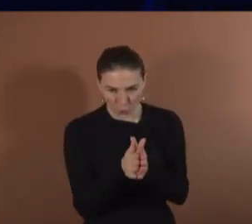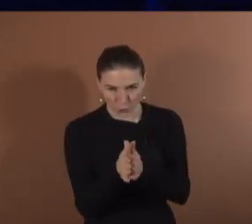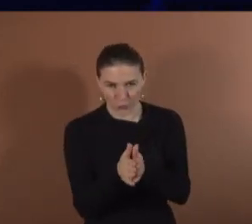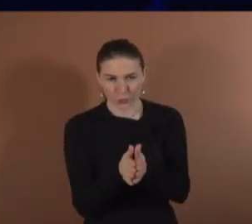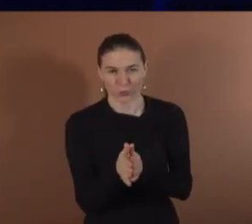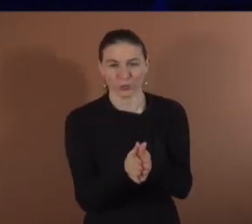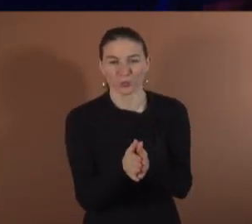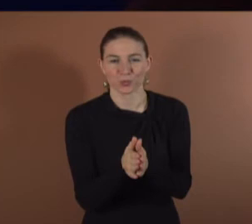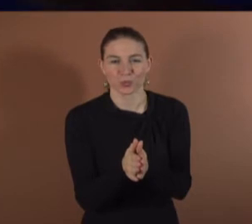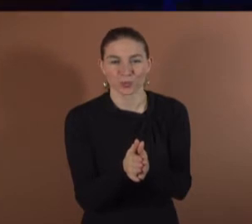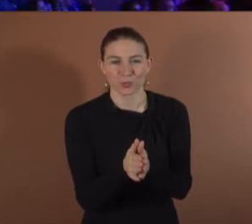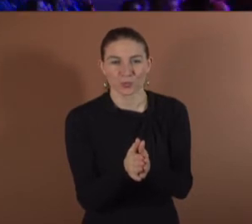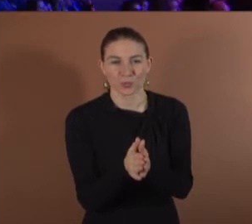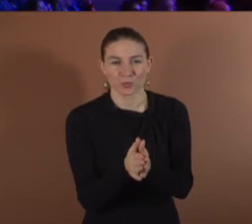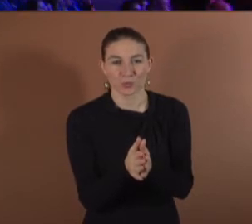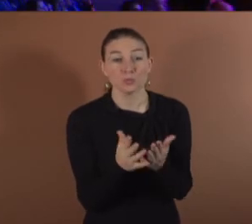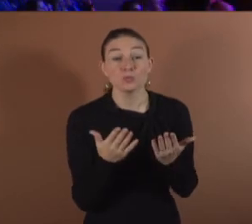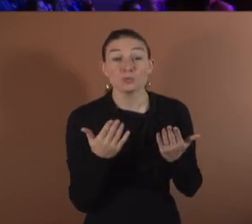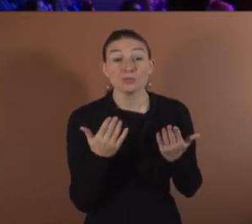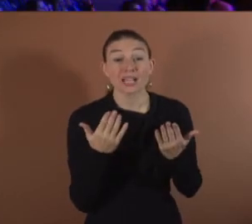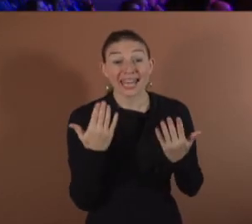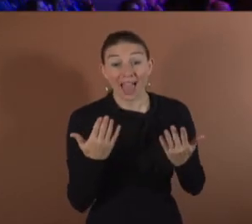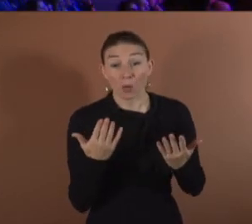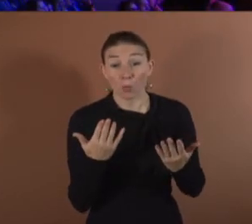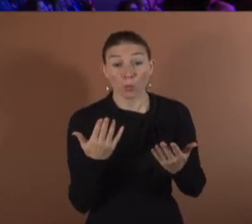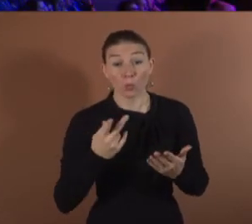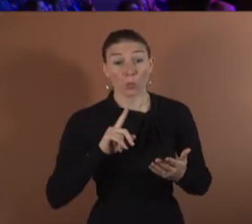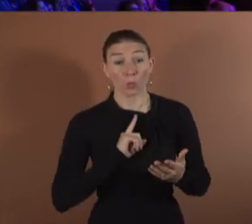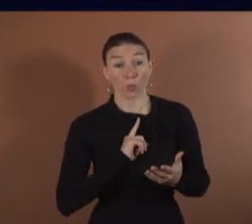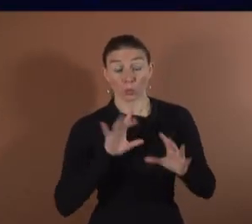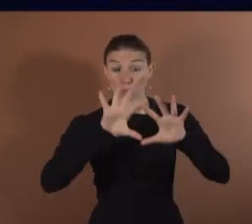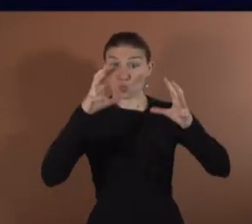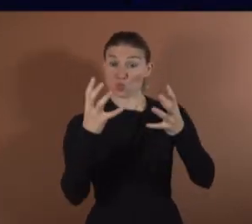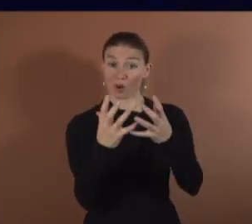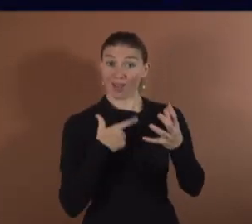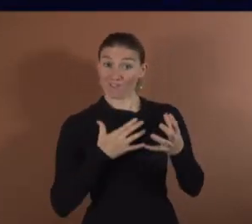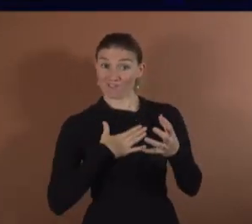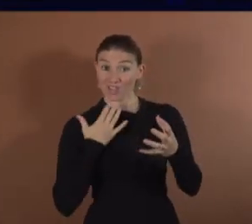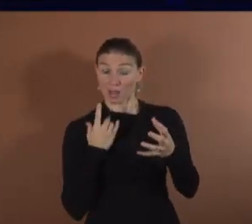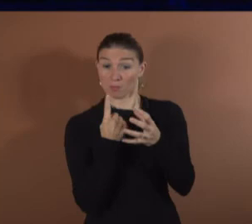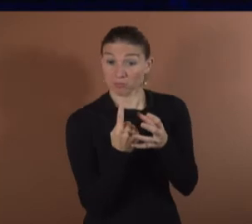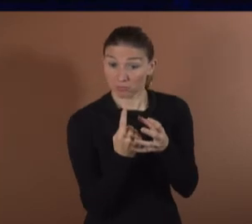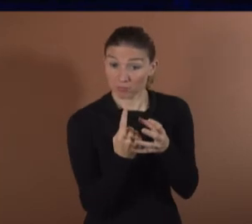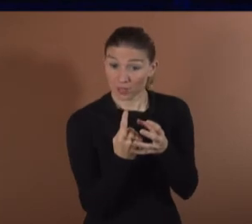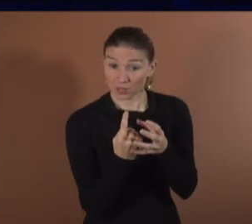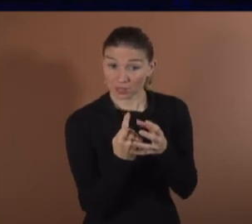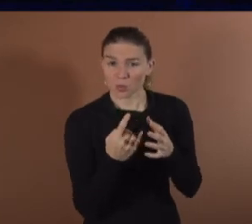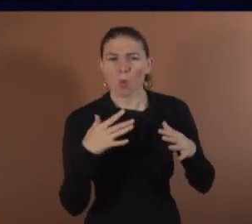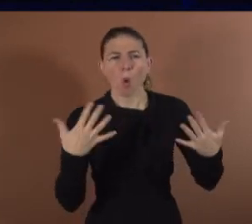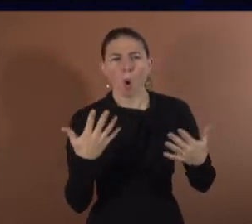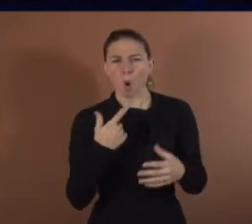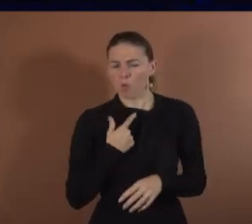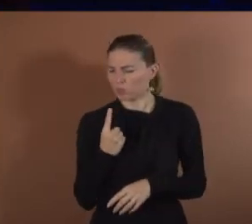you feel more part of the world than of your own country? Do you feel that humanity is more important than your nation? Are you